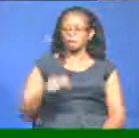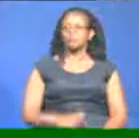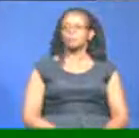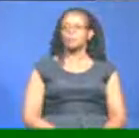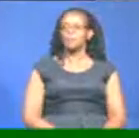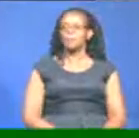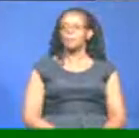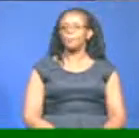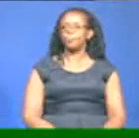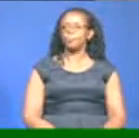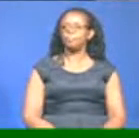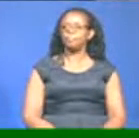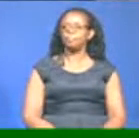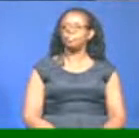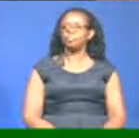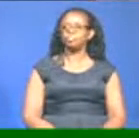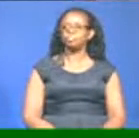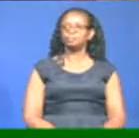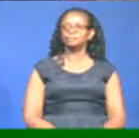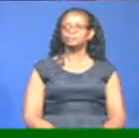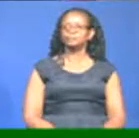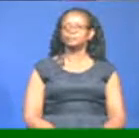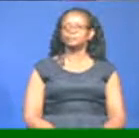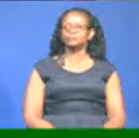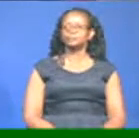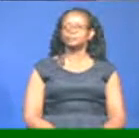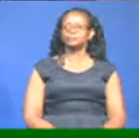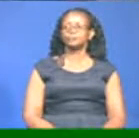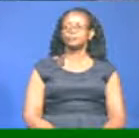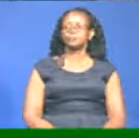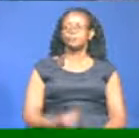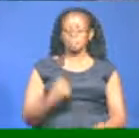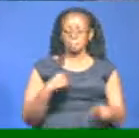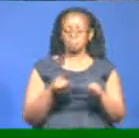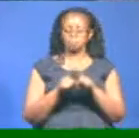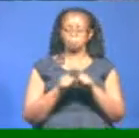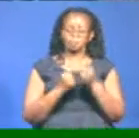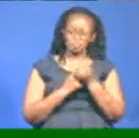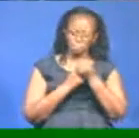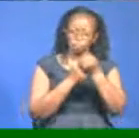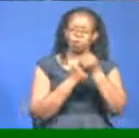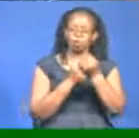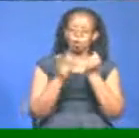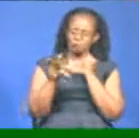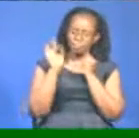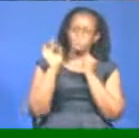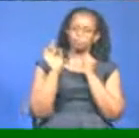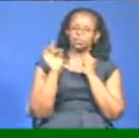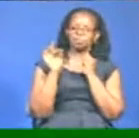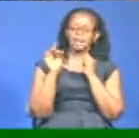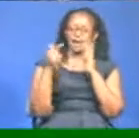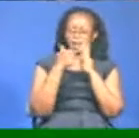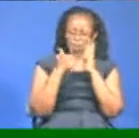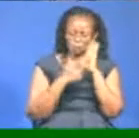I also rise to support this nomination of these members, Mr. Speaker, and this list is very well thought